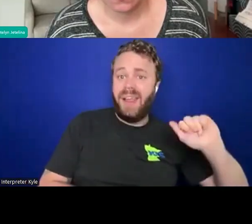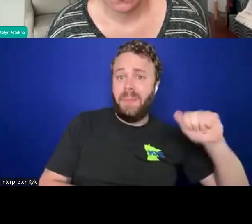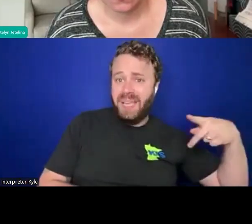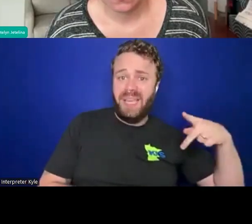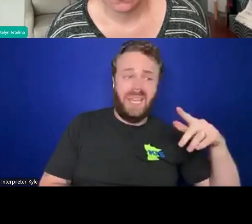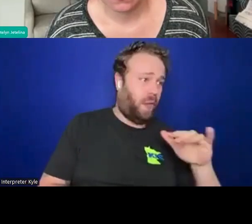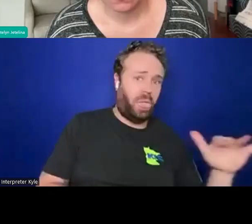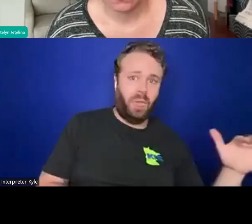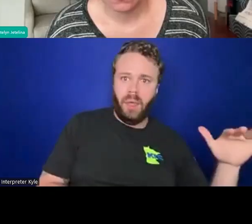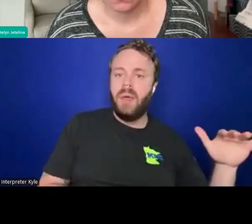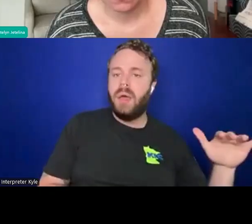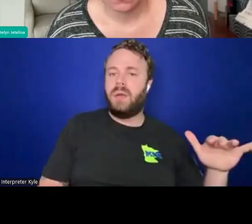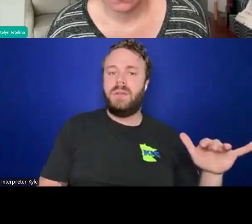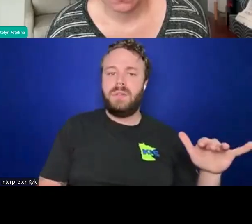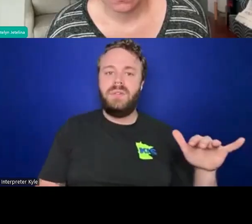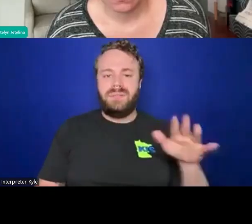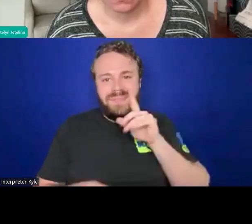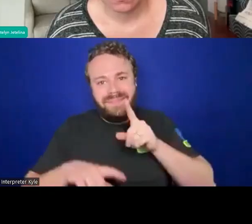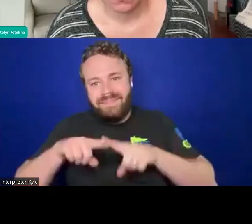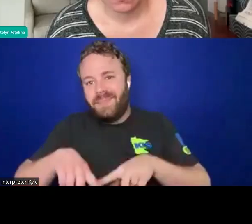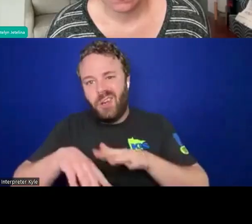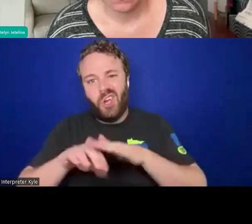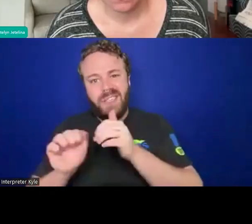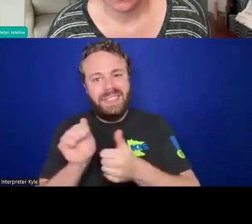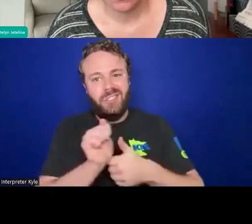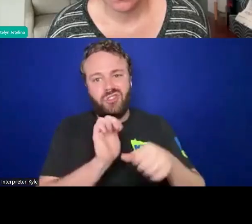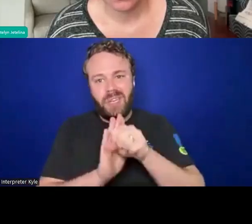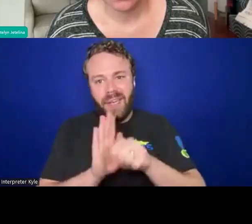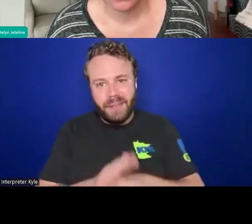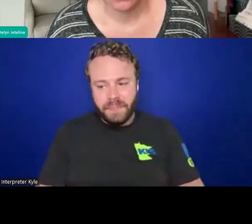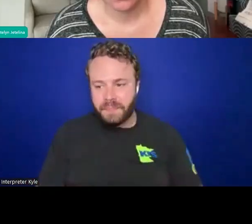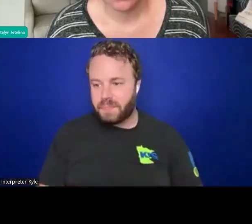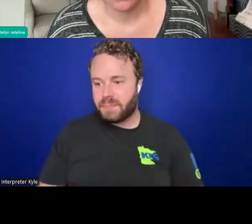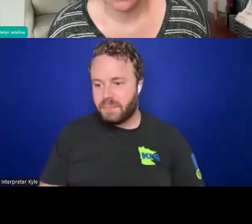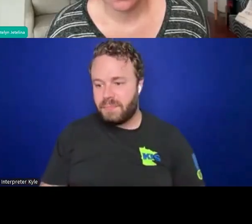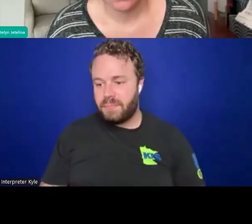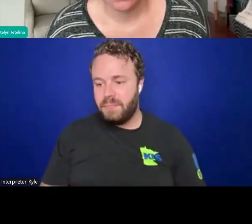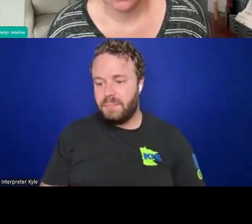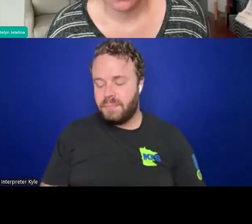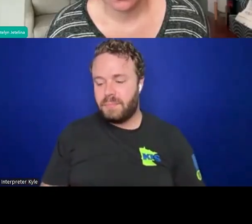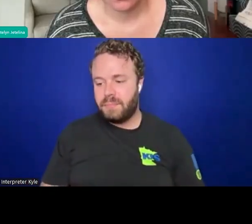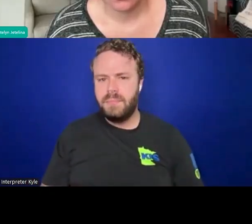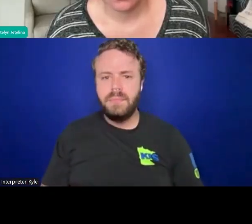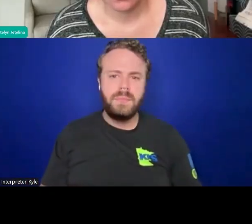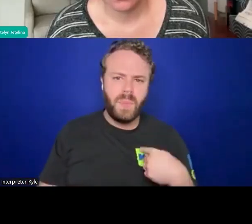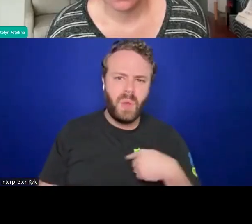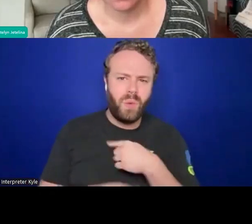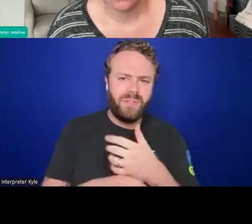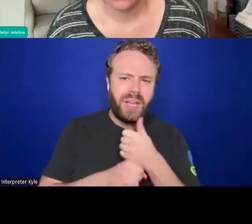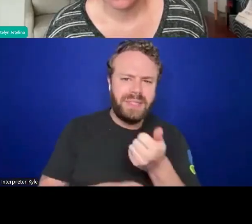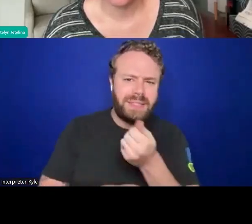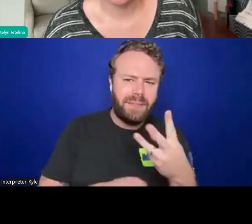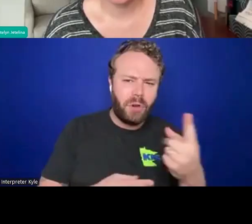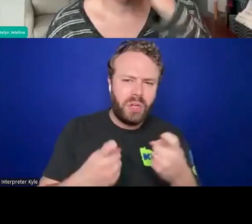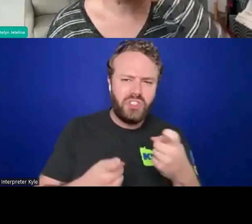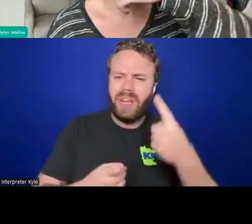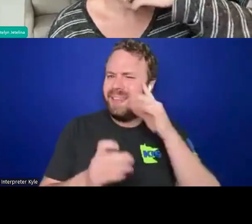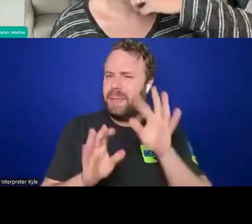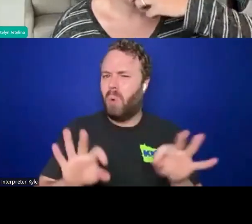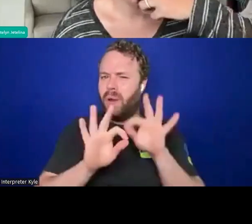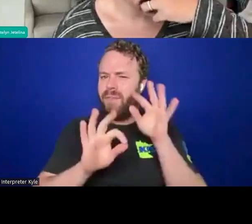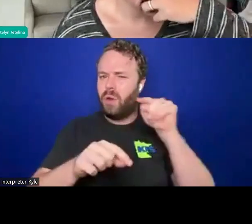does depend on state authority. We've gotten a couple of questions. I think we need to back up a little bit just